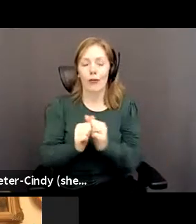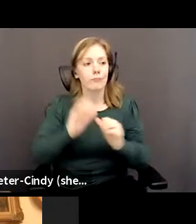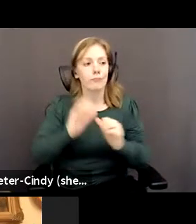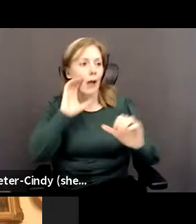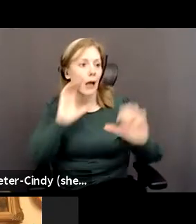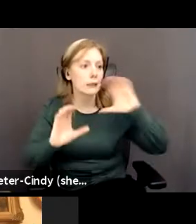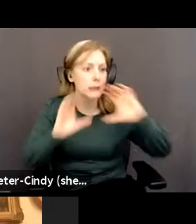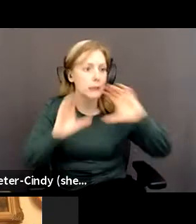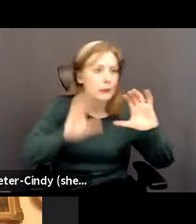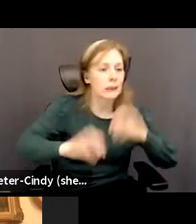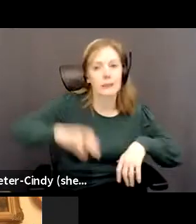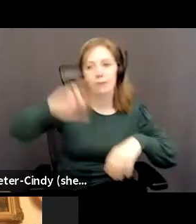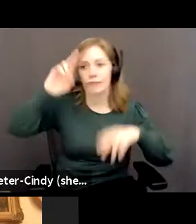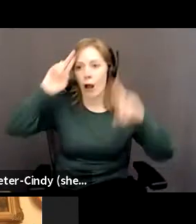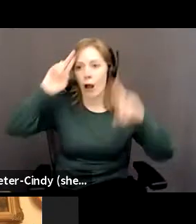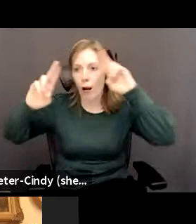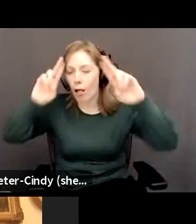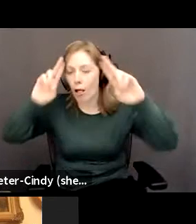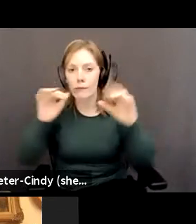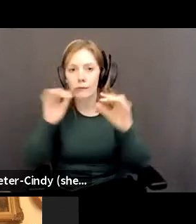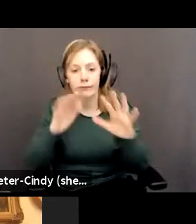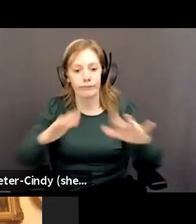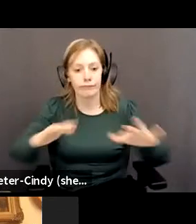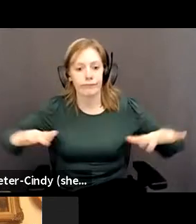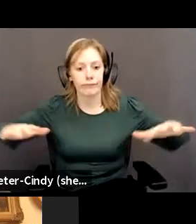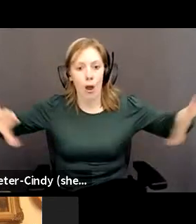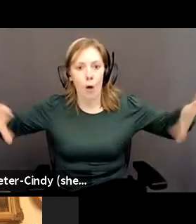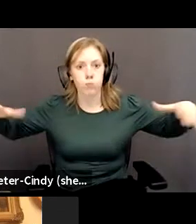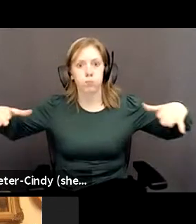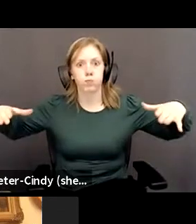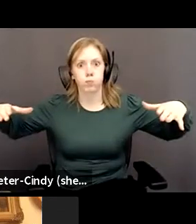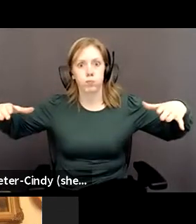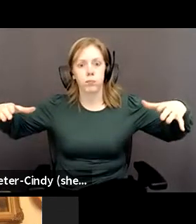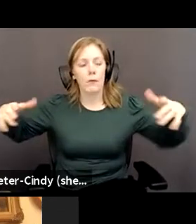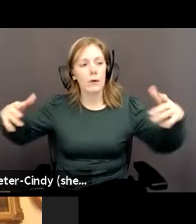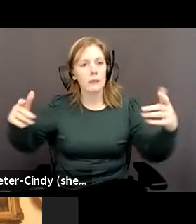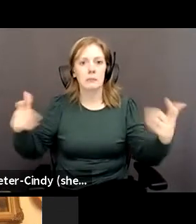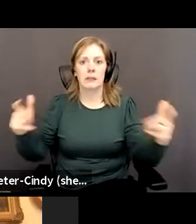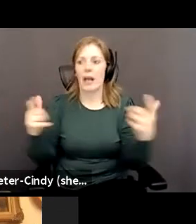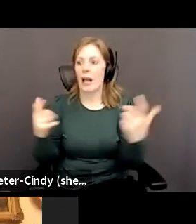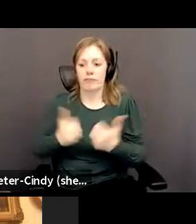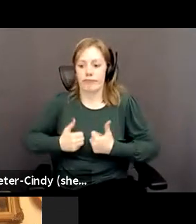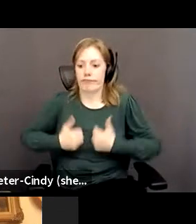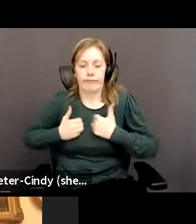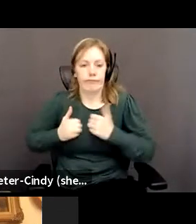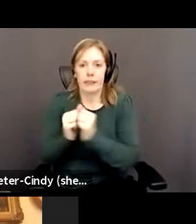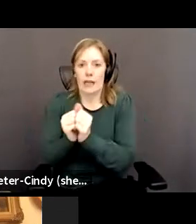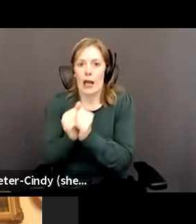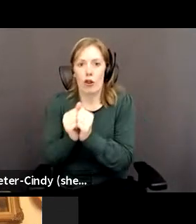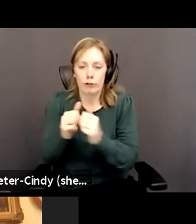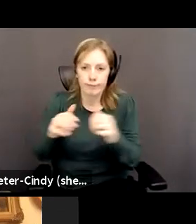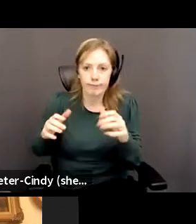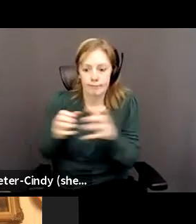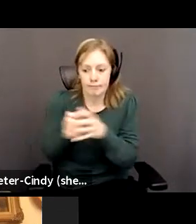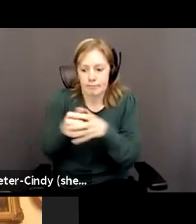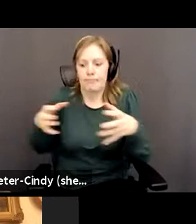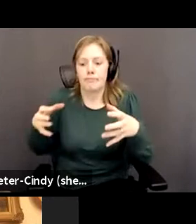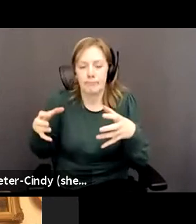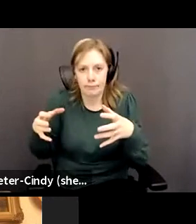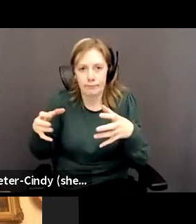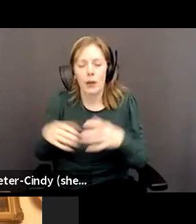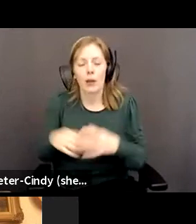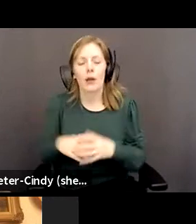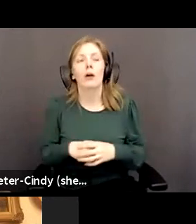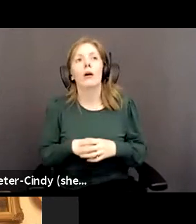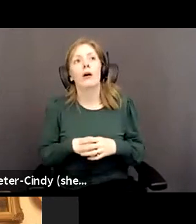like a history where we had the extended family compound, right? Everybody lived together. So I think it's, and you know, and then